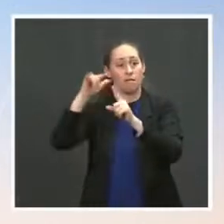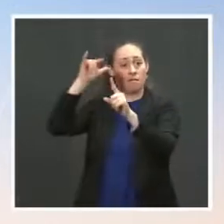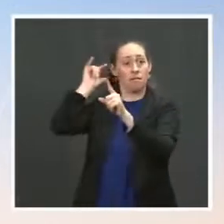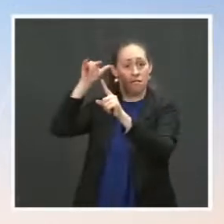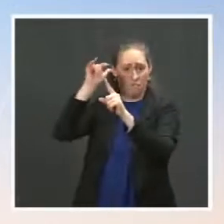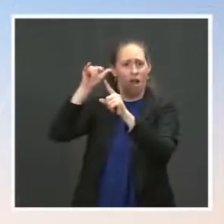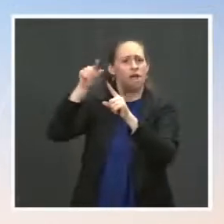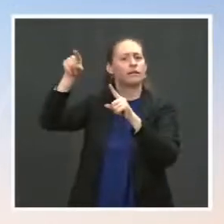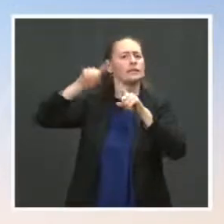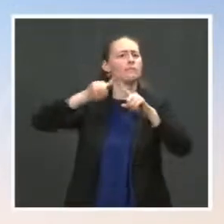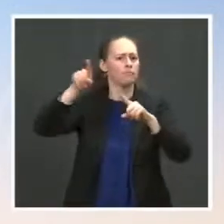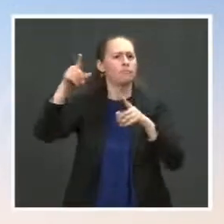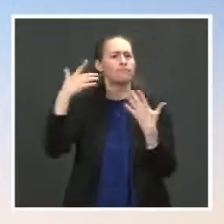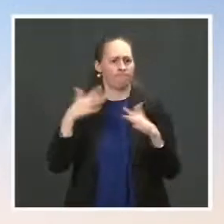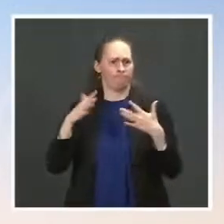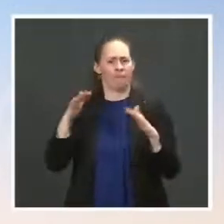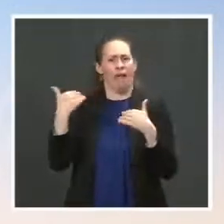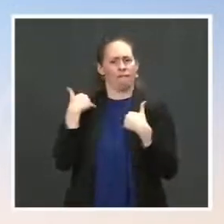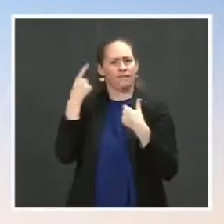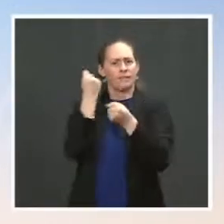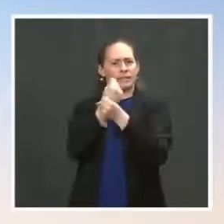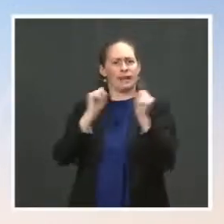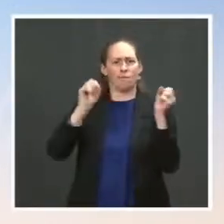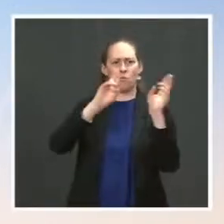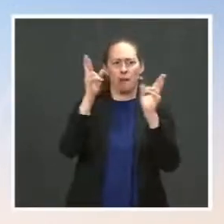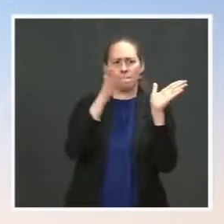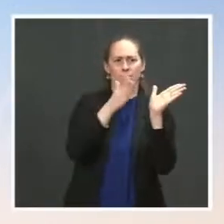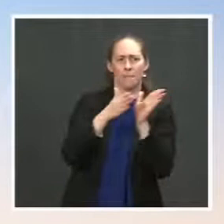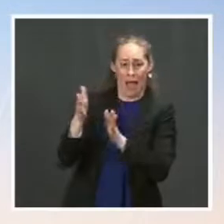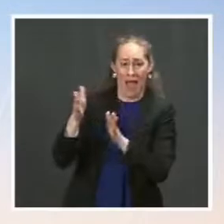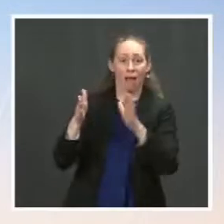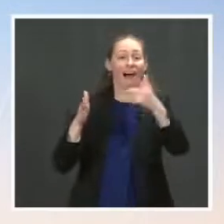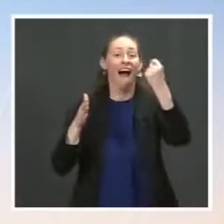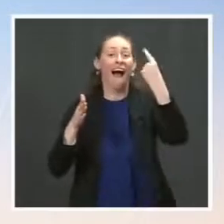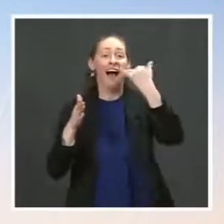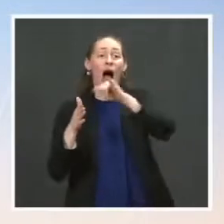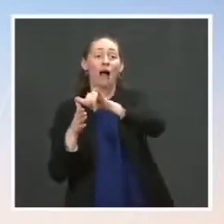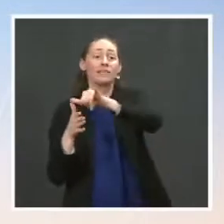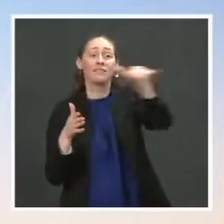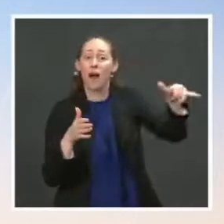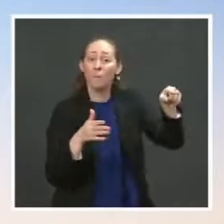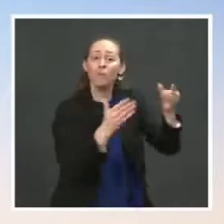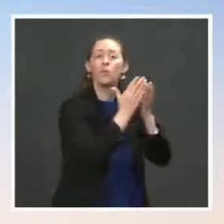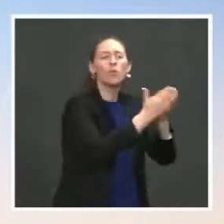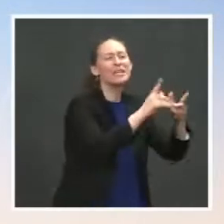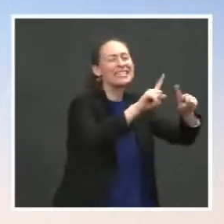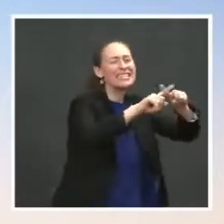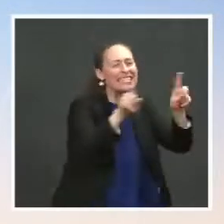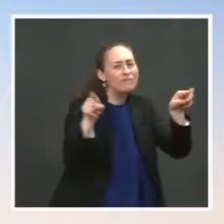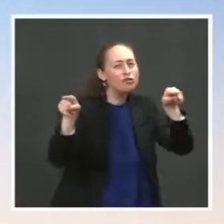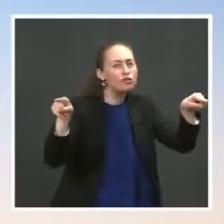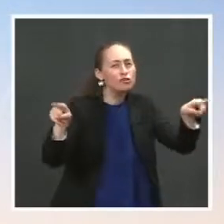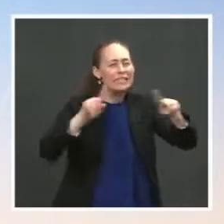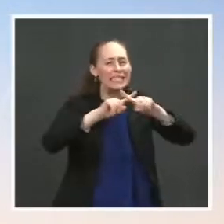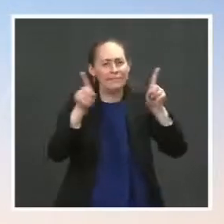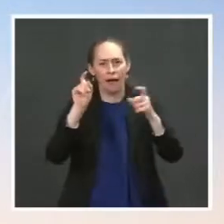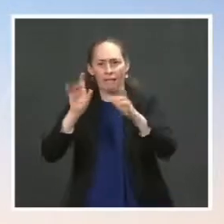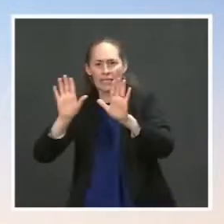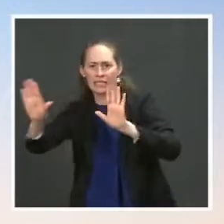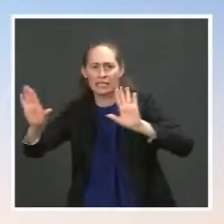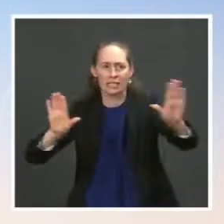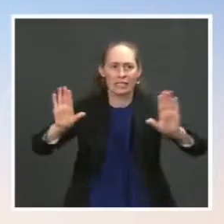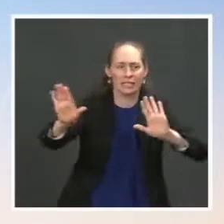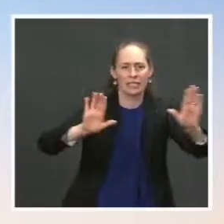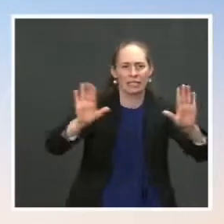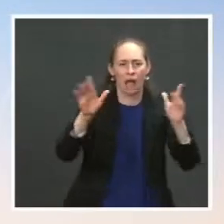airplanes have one safety profile. Cruise ships have another. Vehicles have another. And each one needs to be treated based on what's safe for